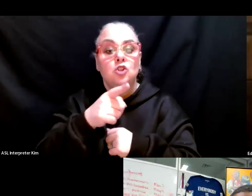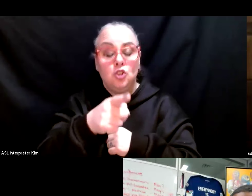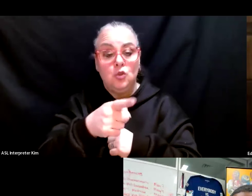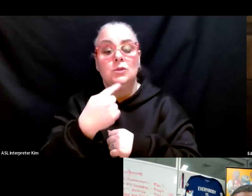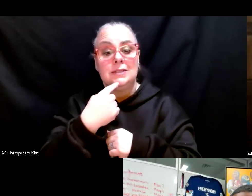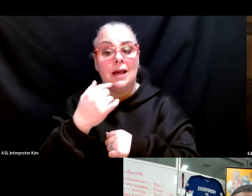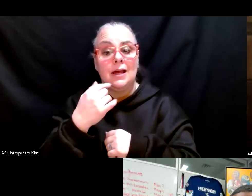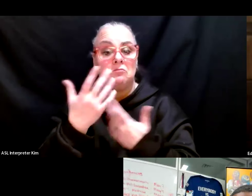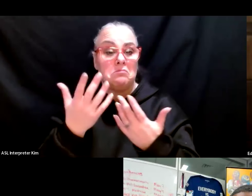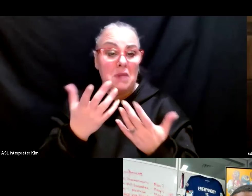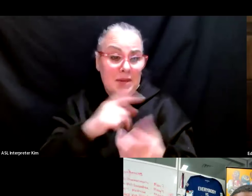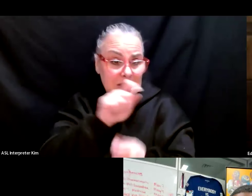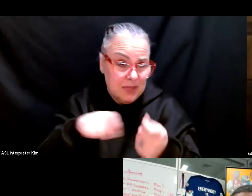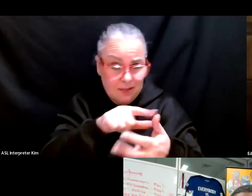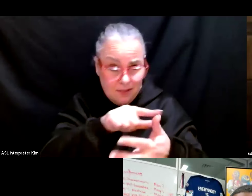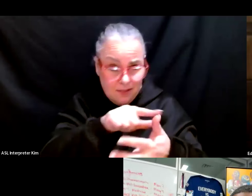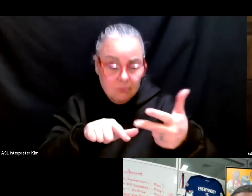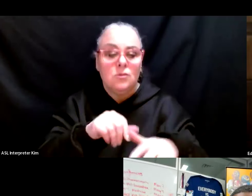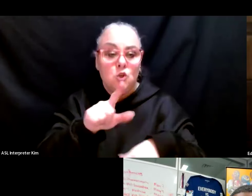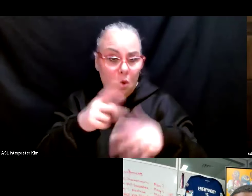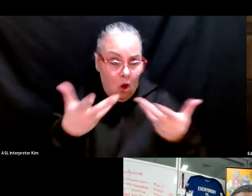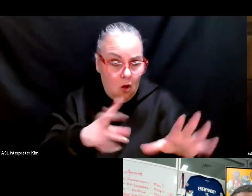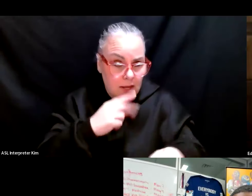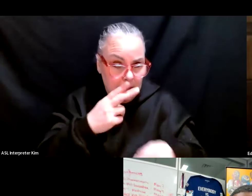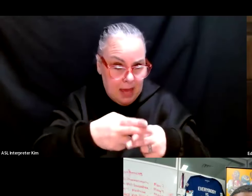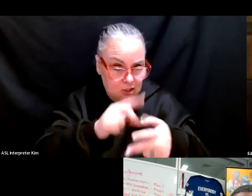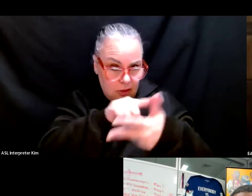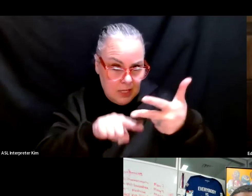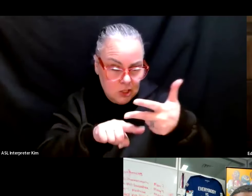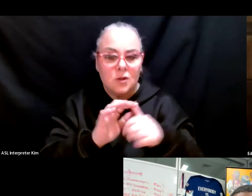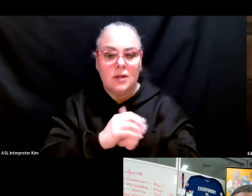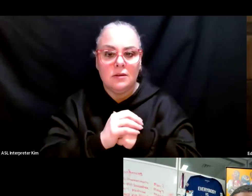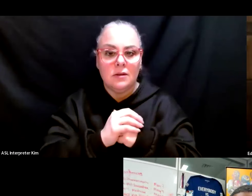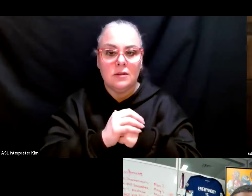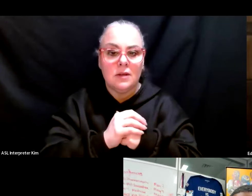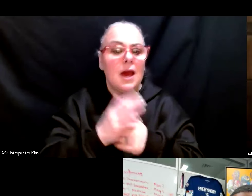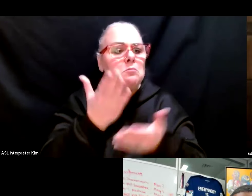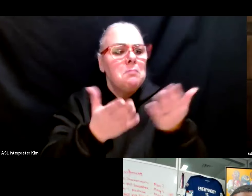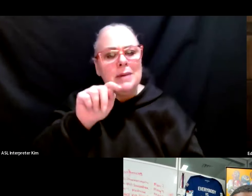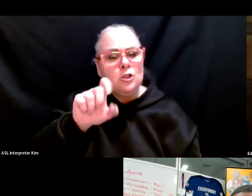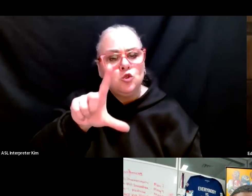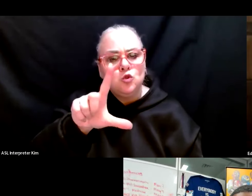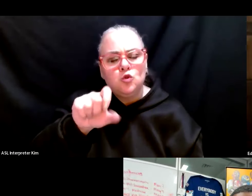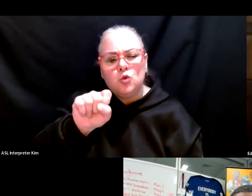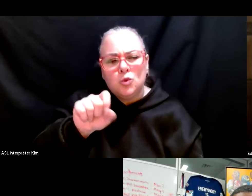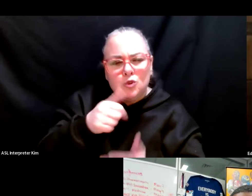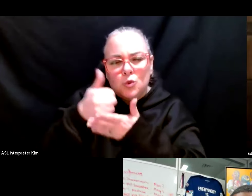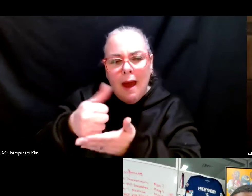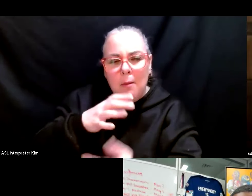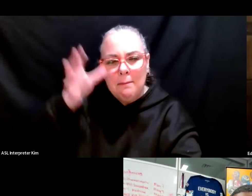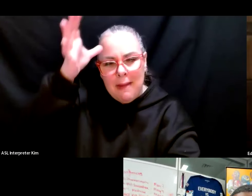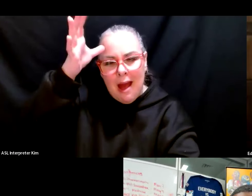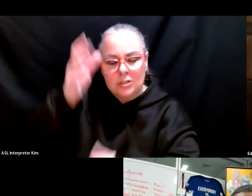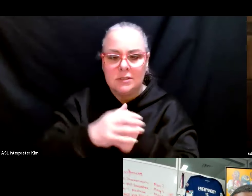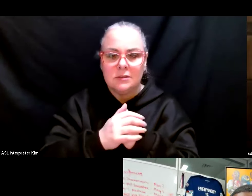like specific places that they could go and a few tools for parents. But I'm wondering if you